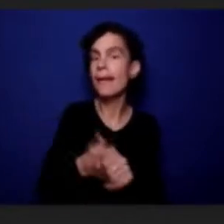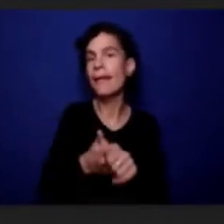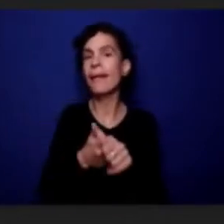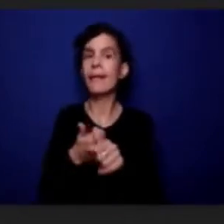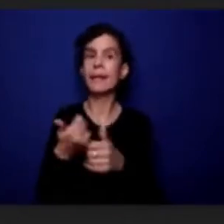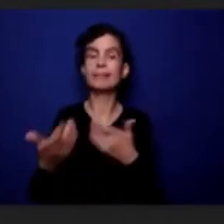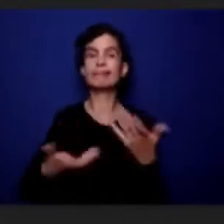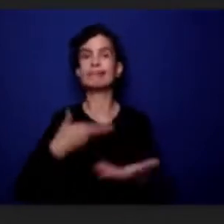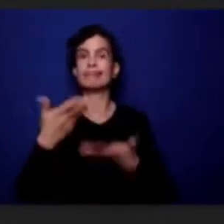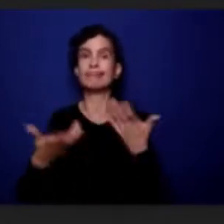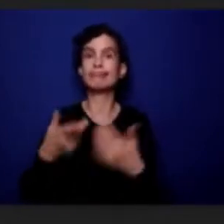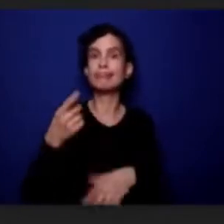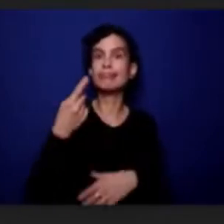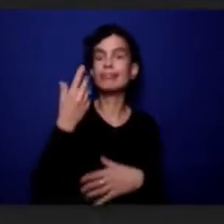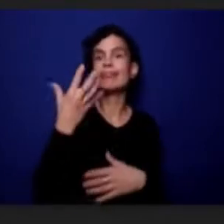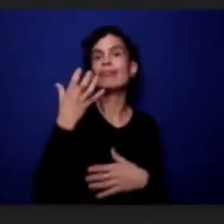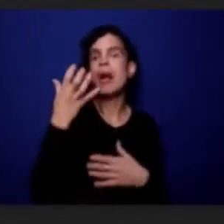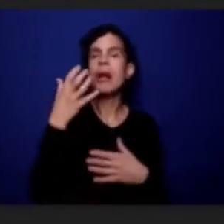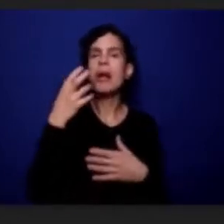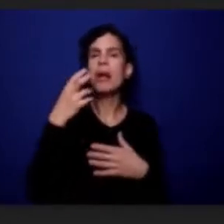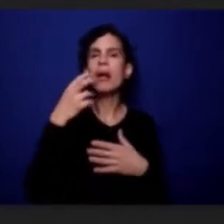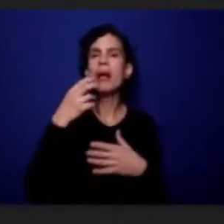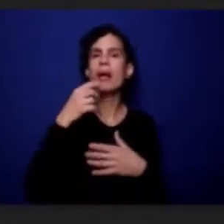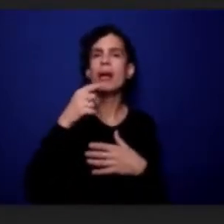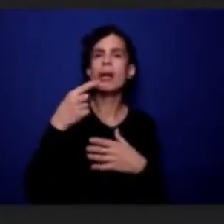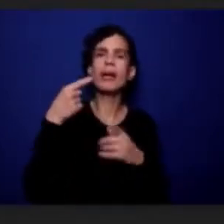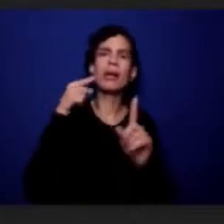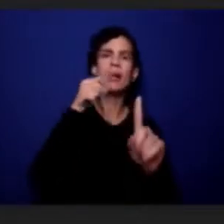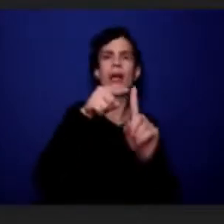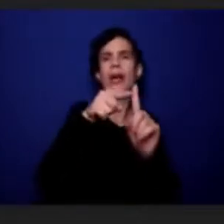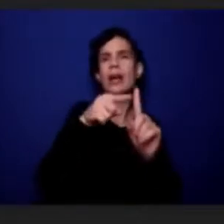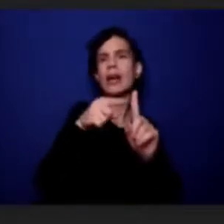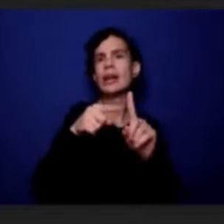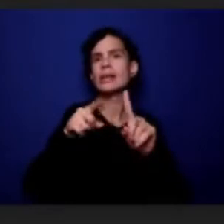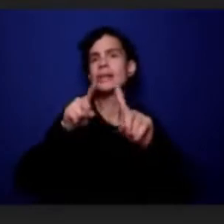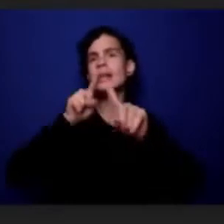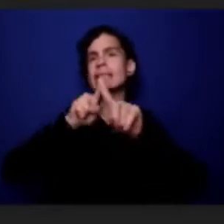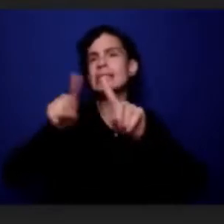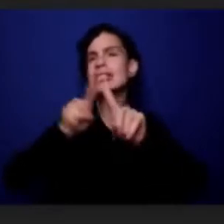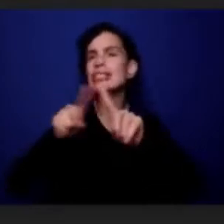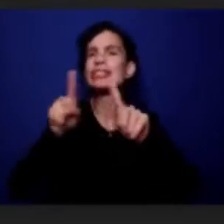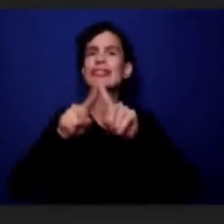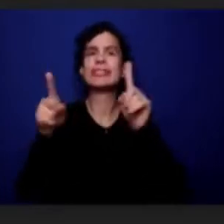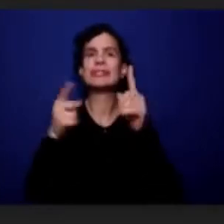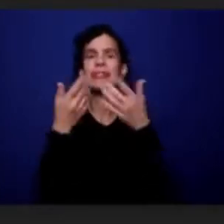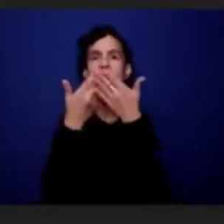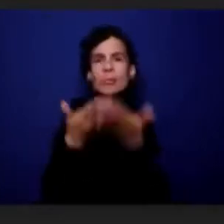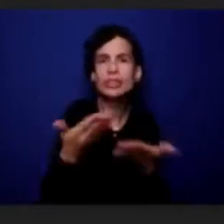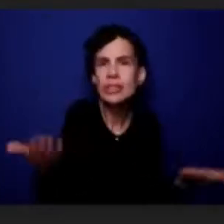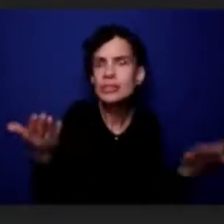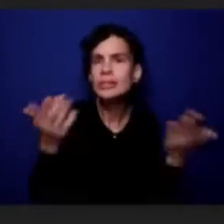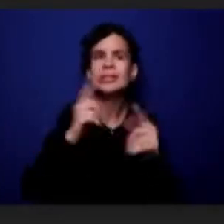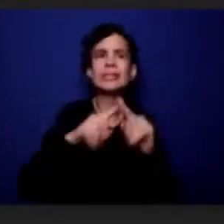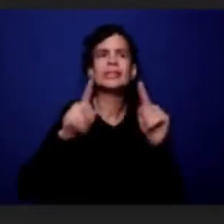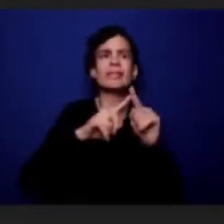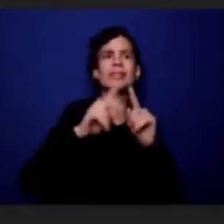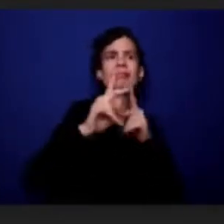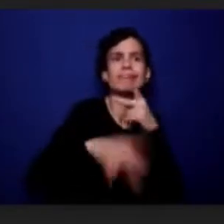if you think of like visual studies as something that sort of was developed because it was like looking to move past hierarchies